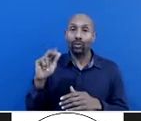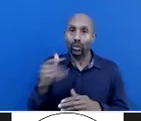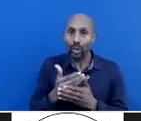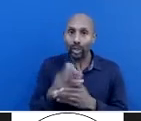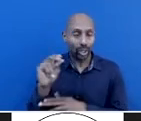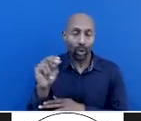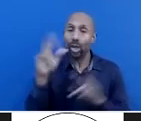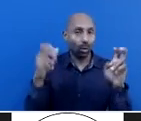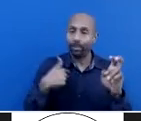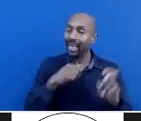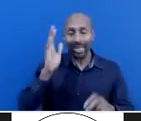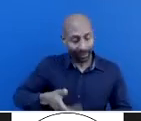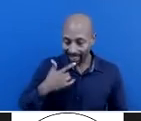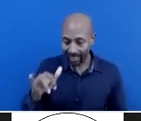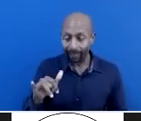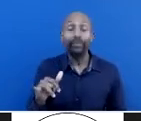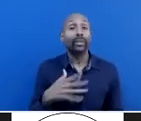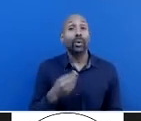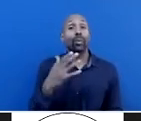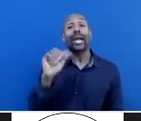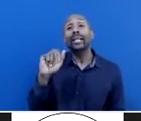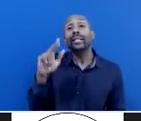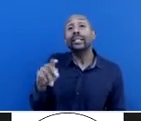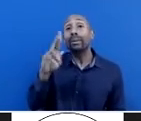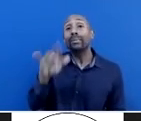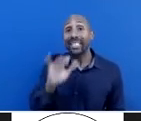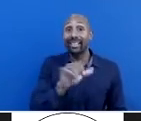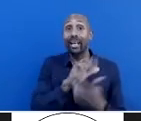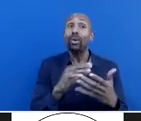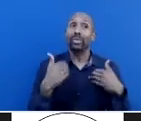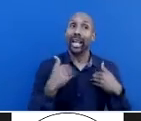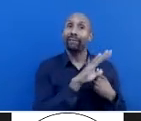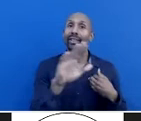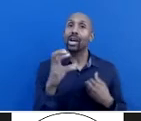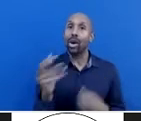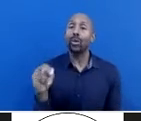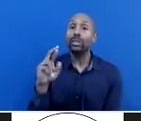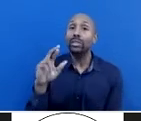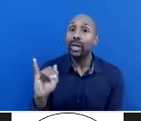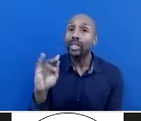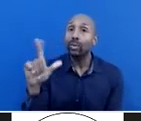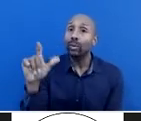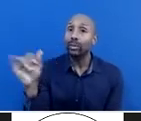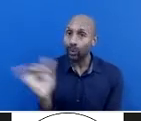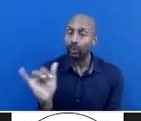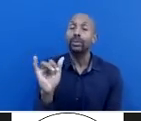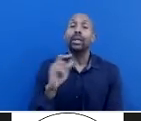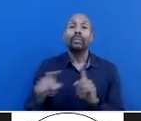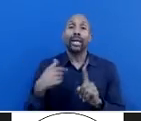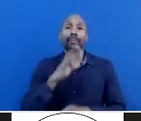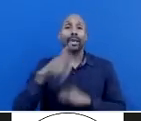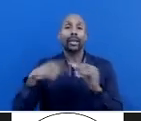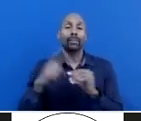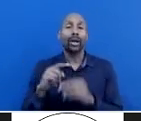its rituals, right? But those rituals that make us fully human, those rituals